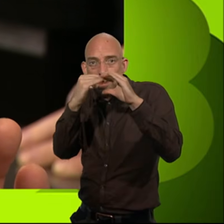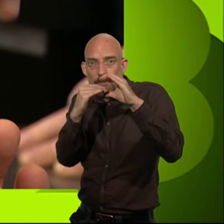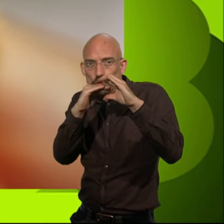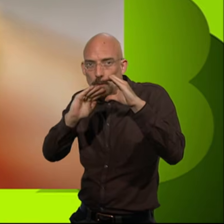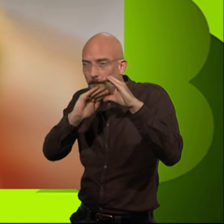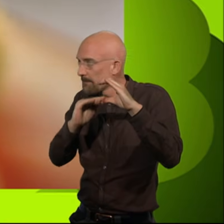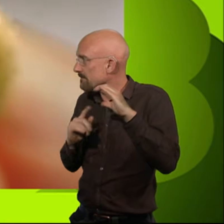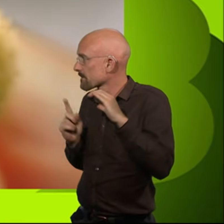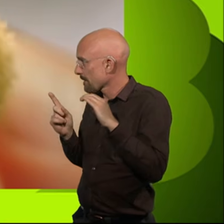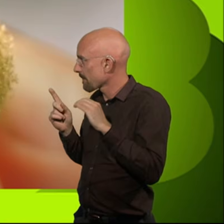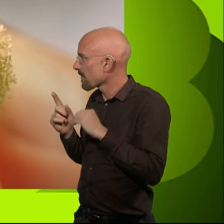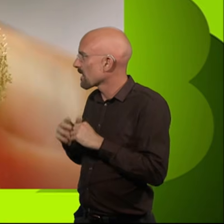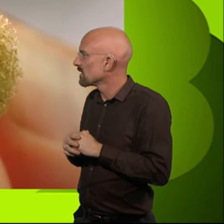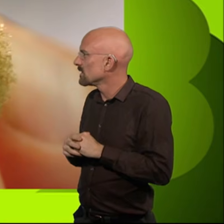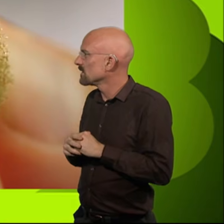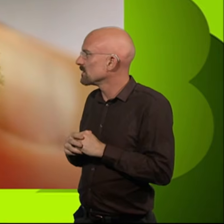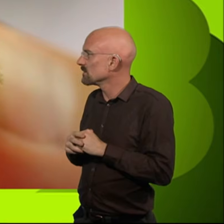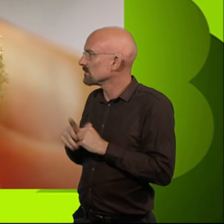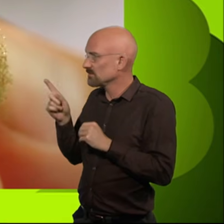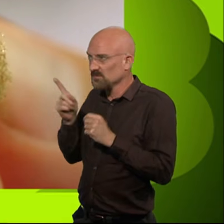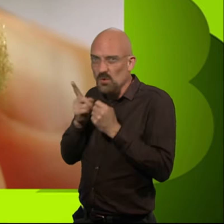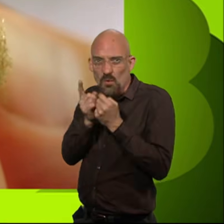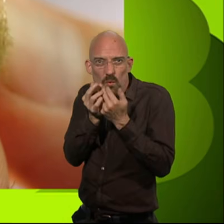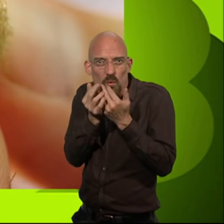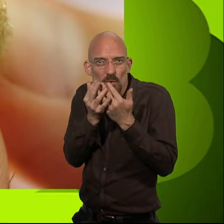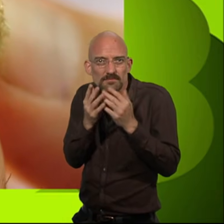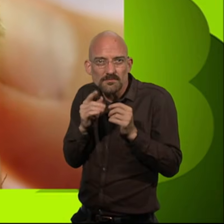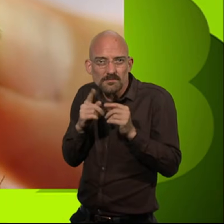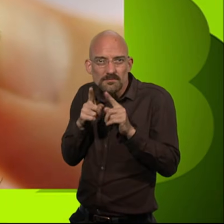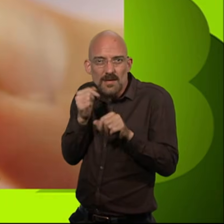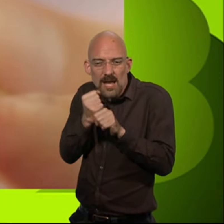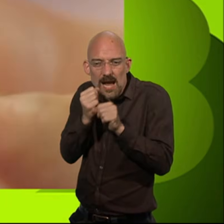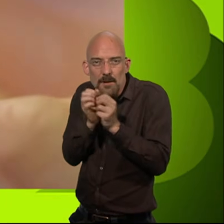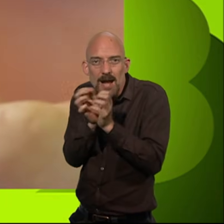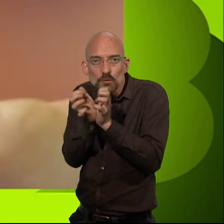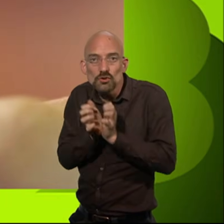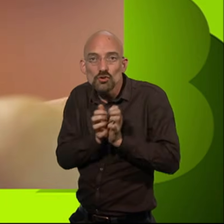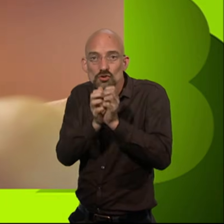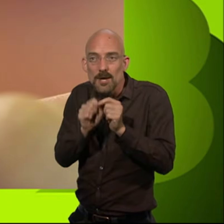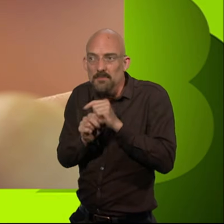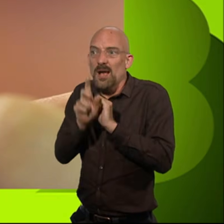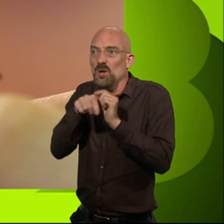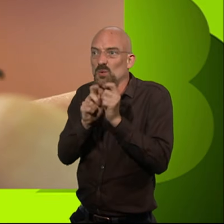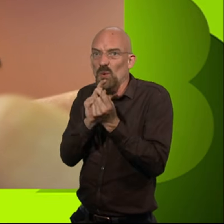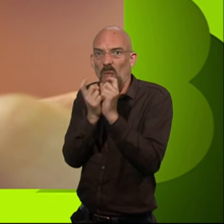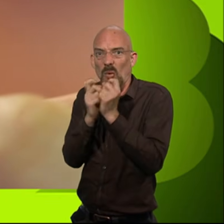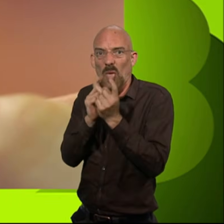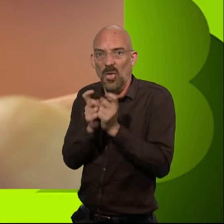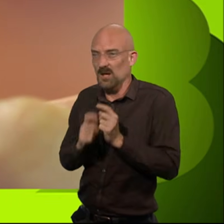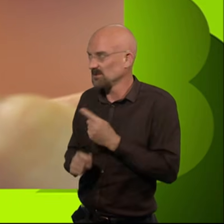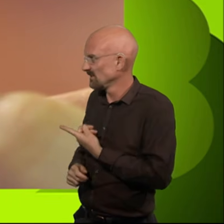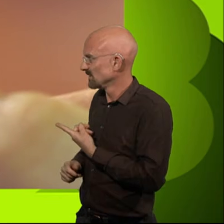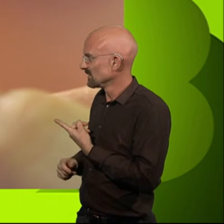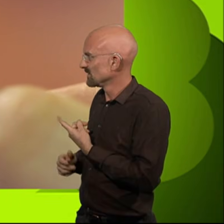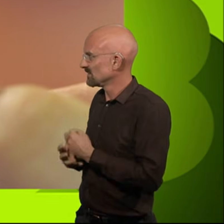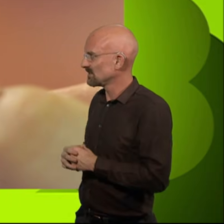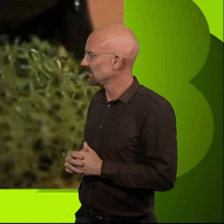lid off. It is full of wriggling leeches. This is like the world's worst Easter egg, isn't it? Yeah.